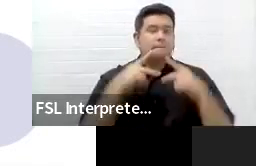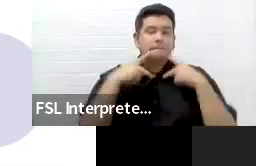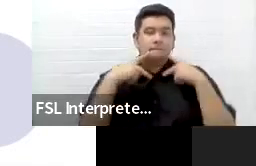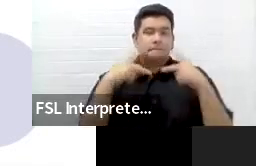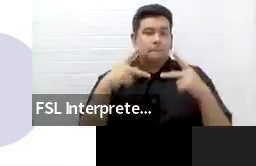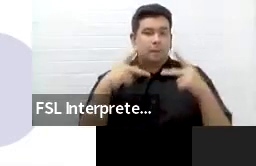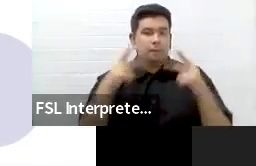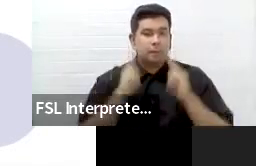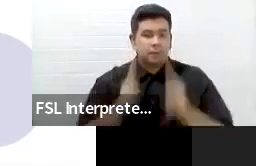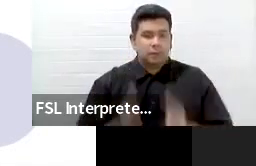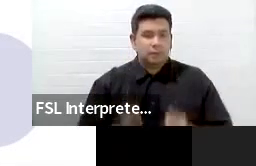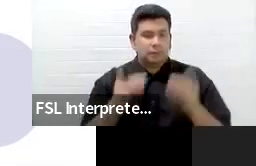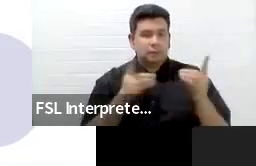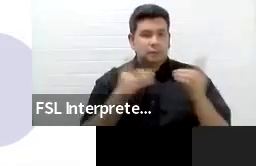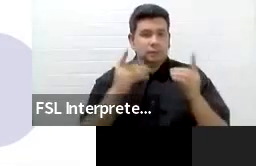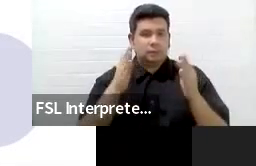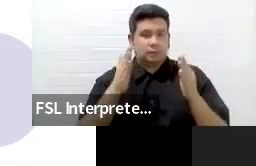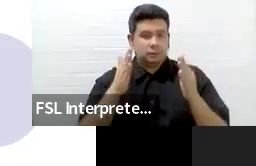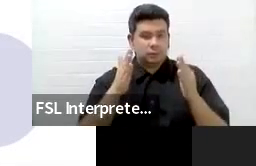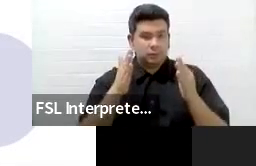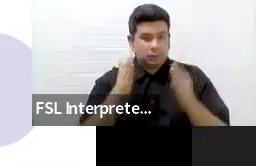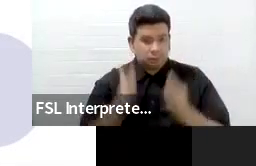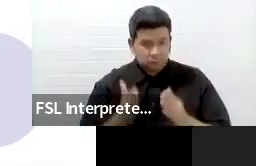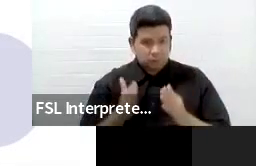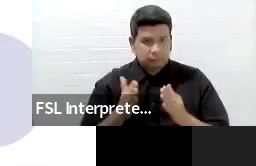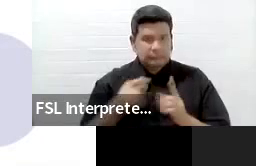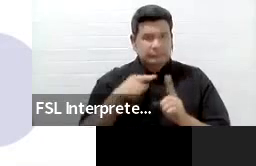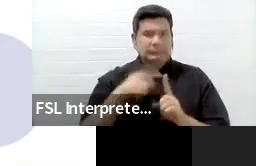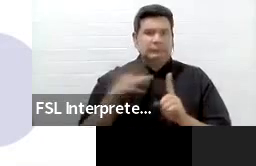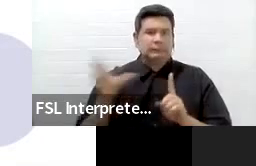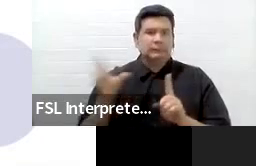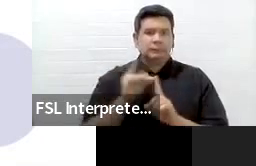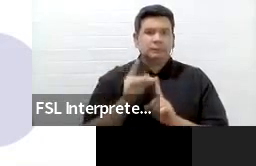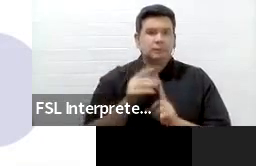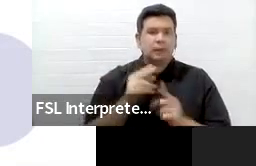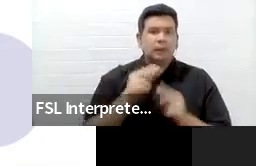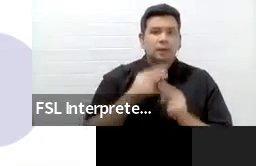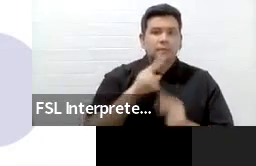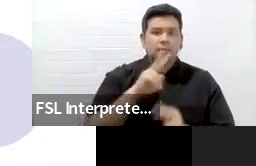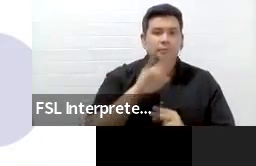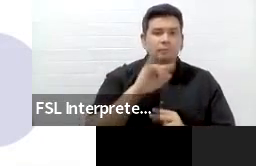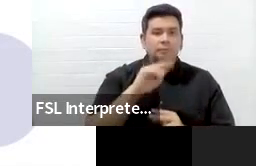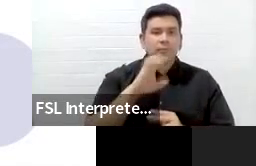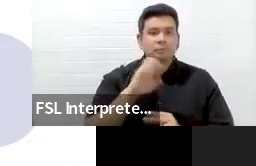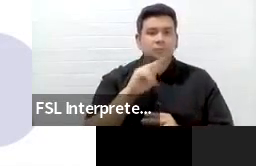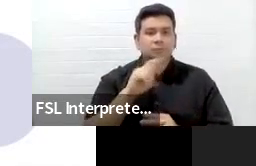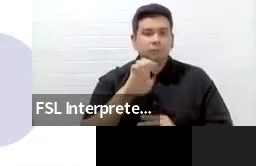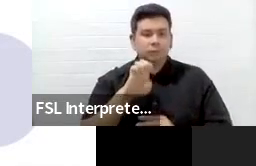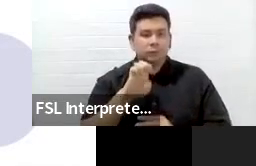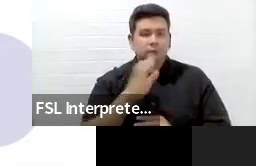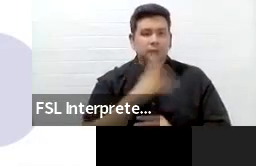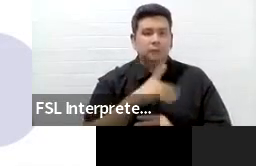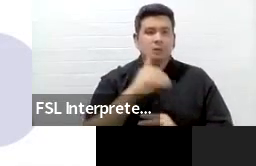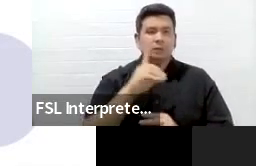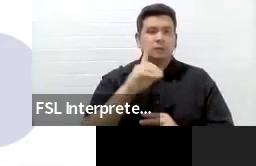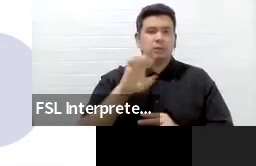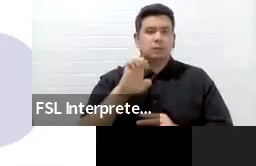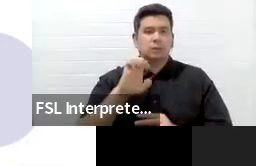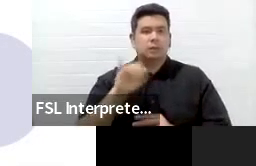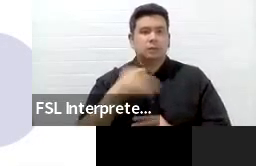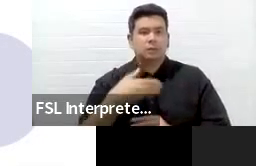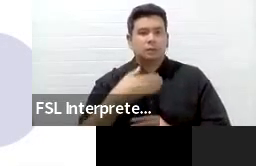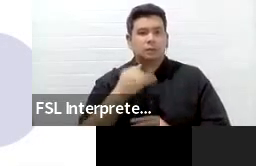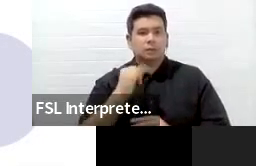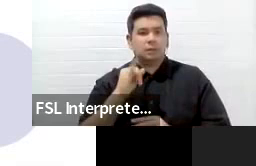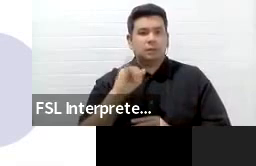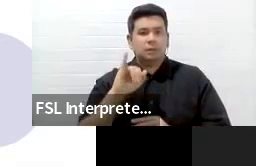de Jesus, himself fell ill. Farm workers failed to harvest the rice and sugar. Laborers failed to report to work.